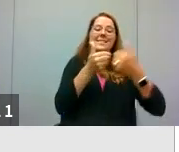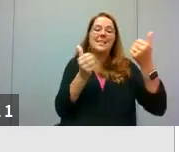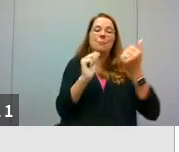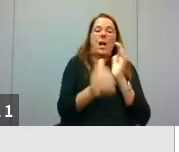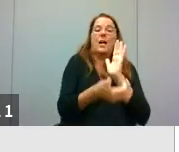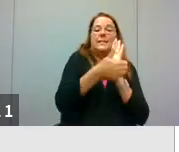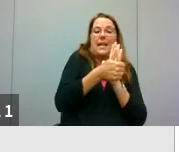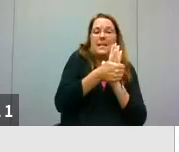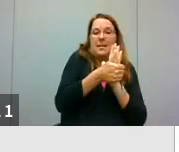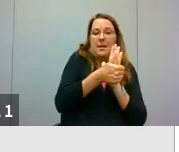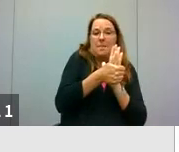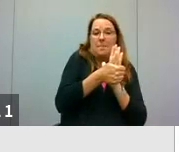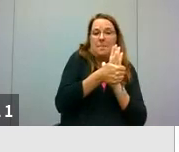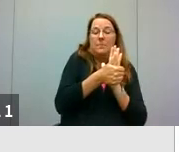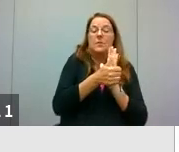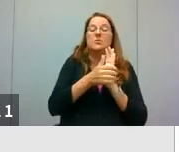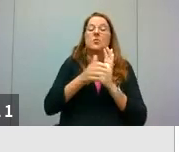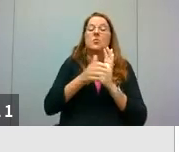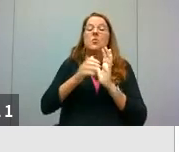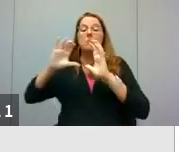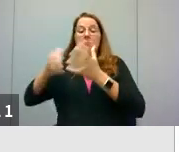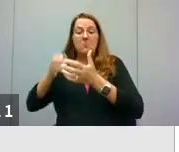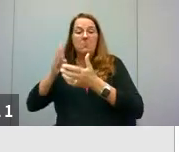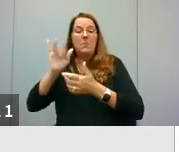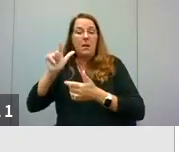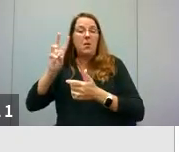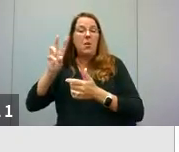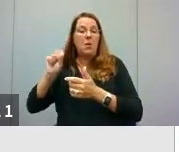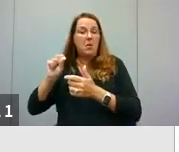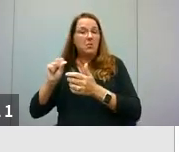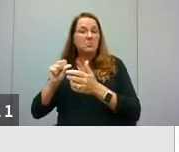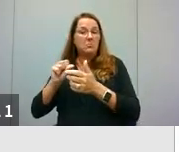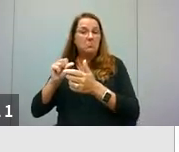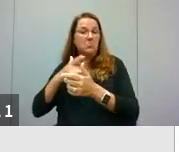So you'll find that the bulk of your bylaws are the same.